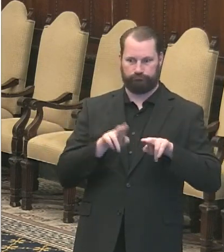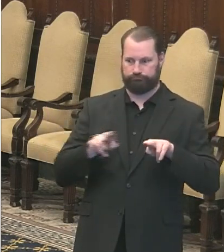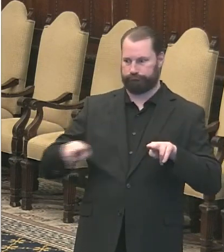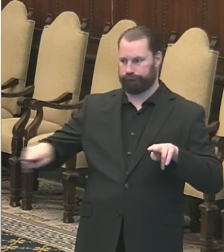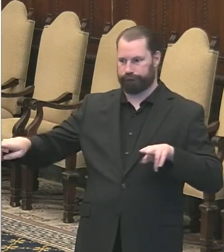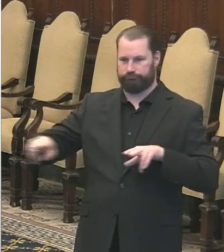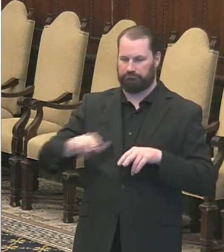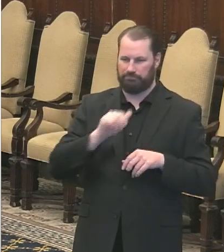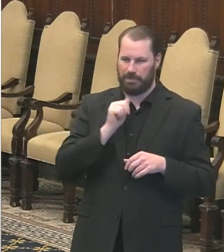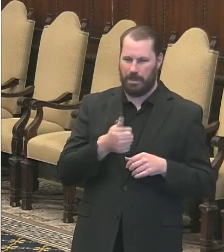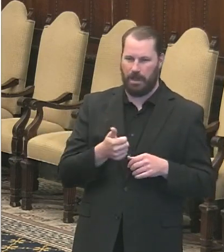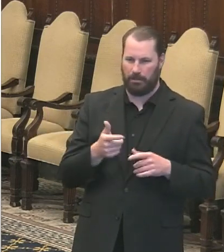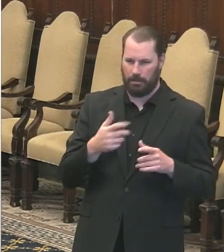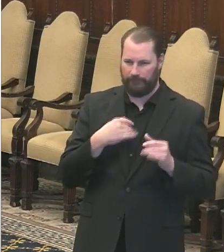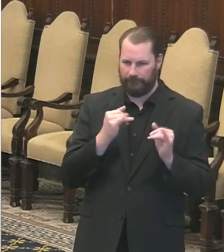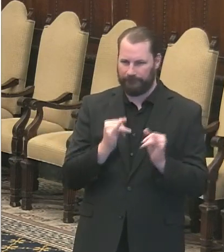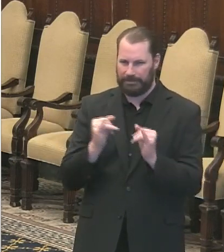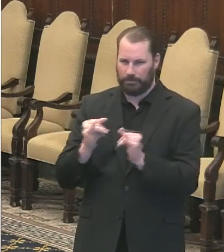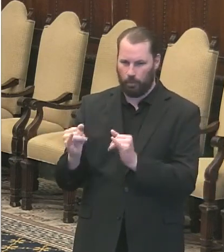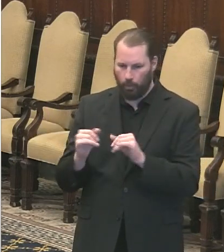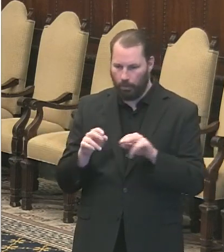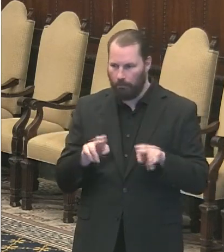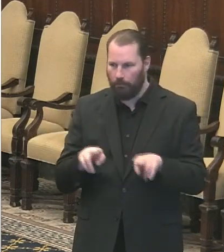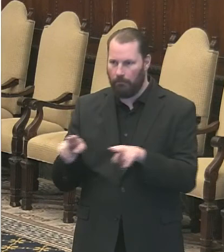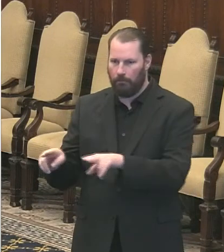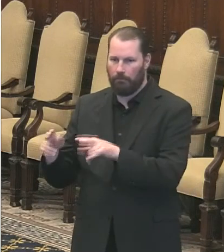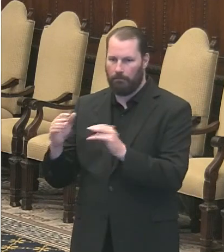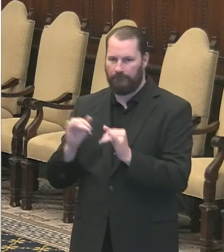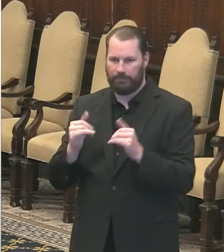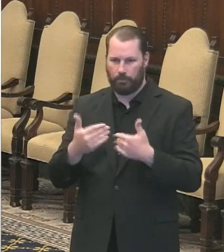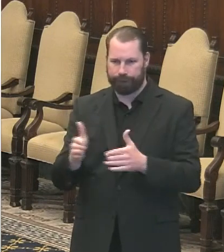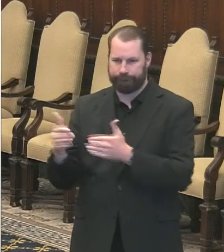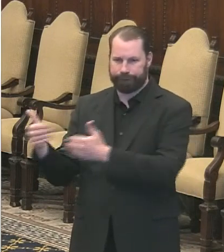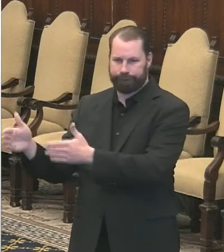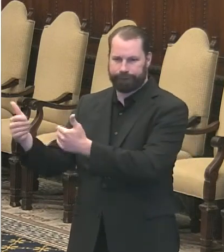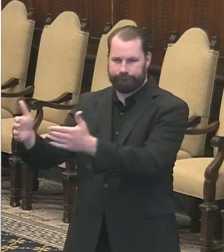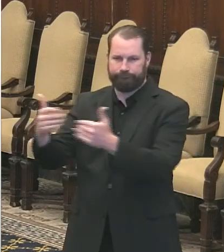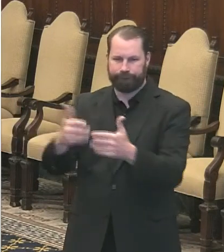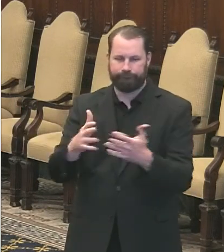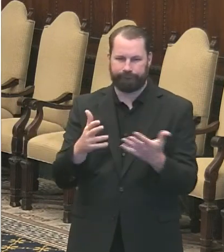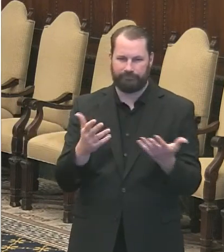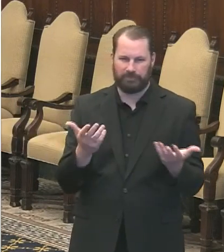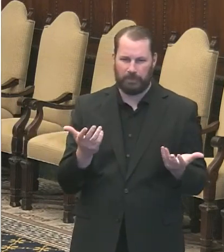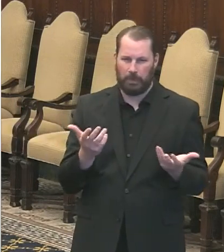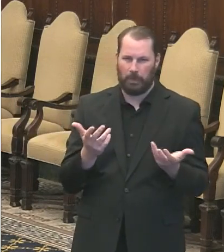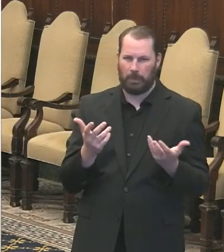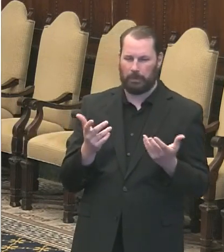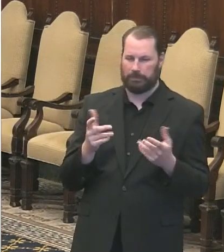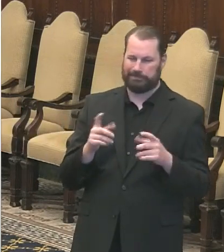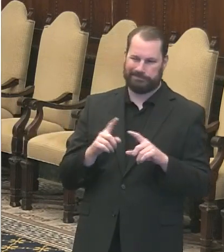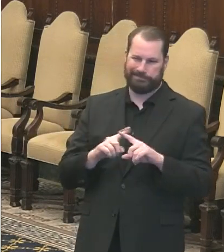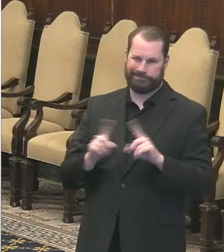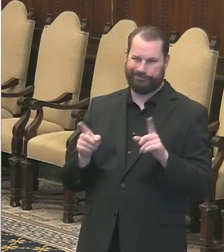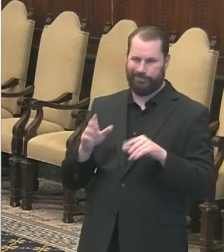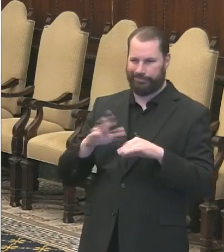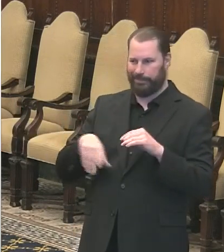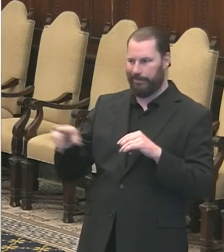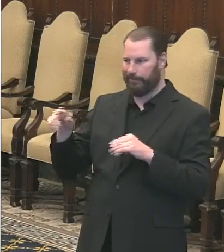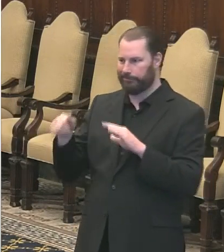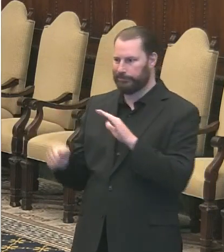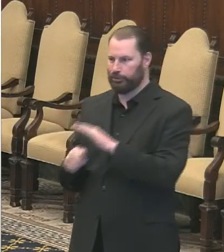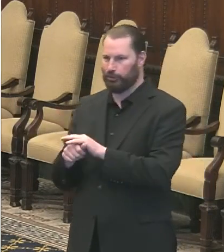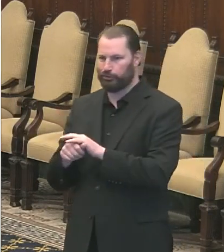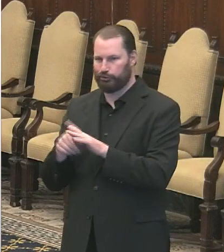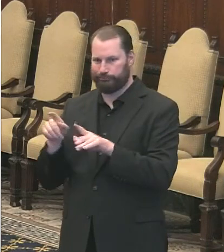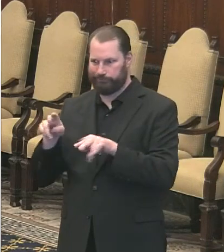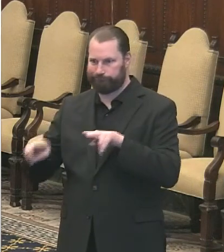kind of risk that they would in, say, a congregate shelter where we're all sleeping in one big room. Mm-hmm. And I'm sorry, because I missed this. I think I only caught the second